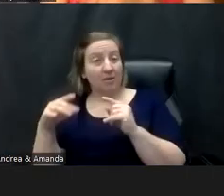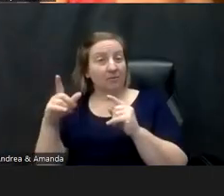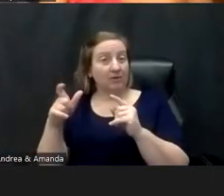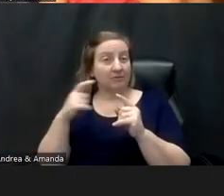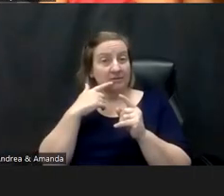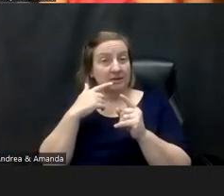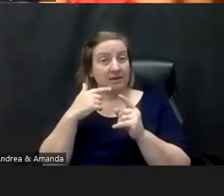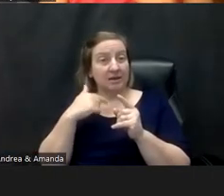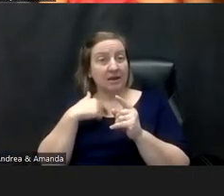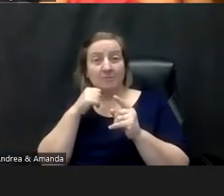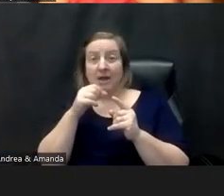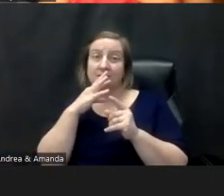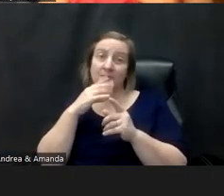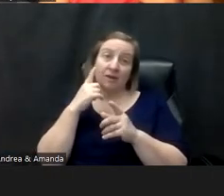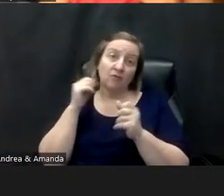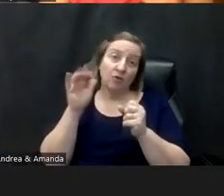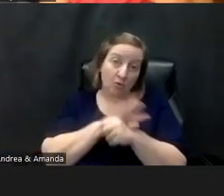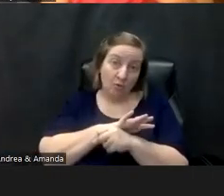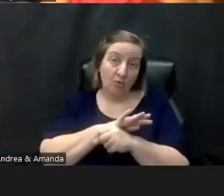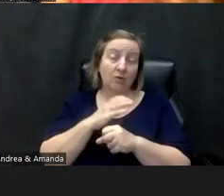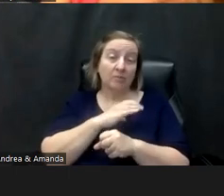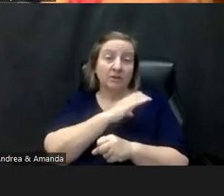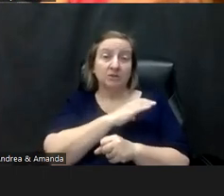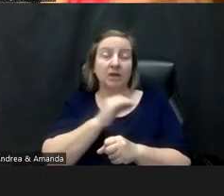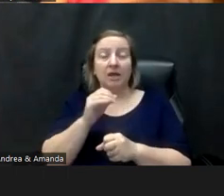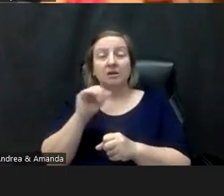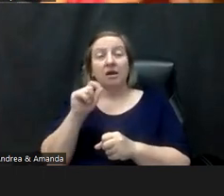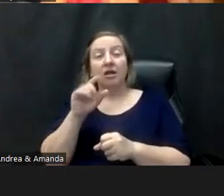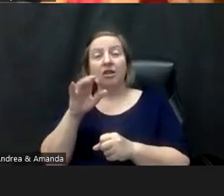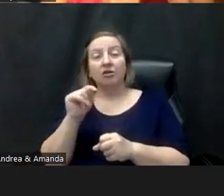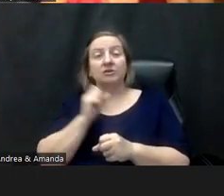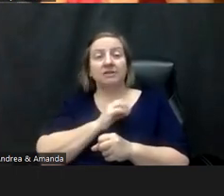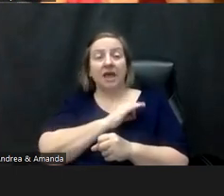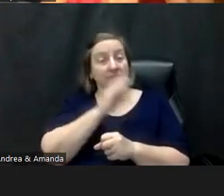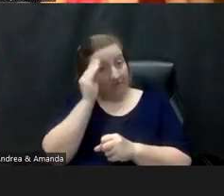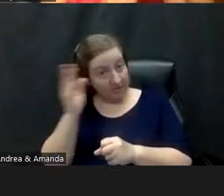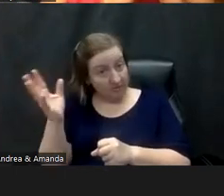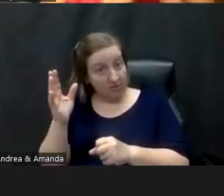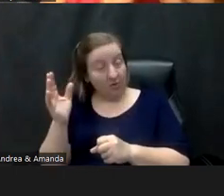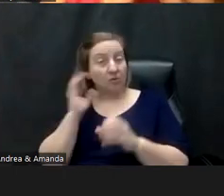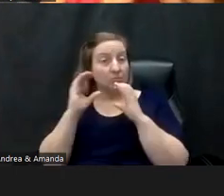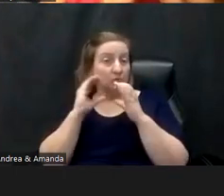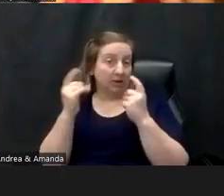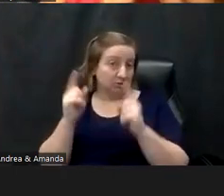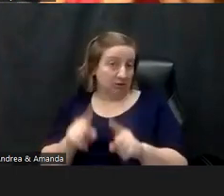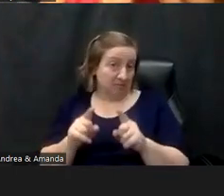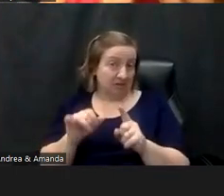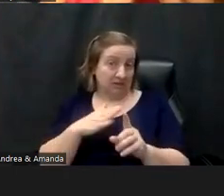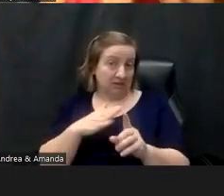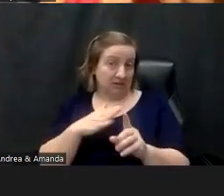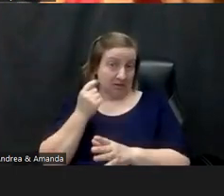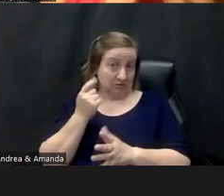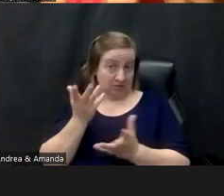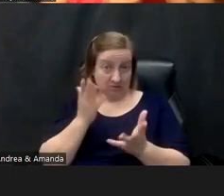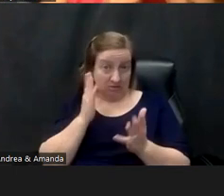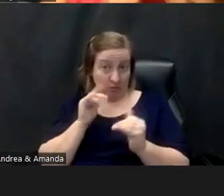I'm not speaking on behalf of the whole commission, and then at least alert staff to let them know that the communication is happening. That's my understanding. I hope